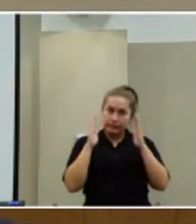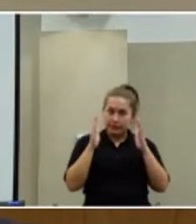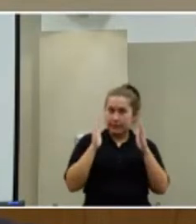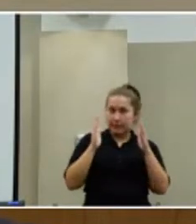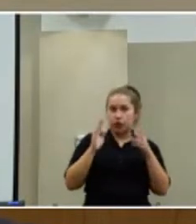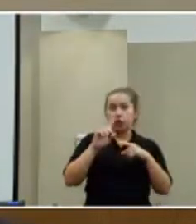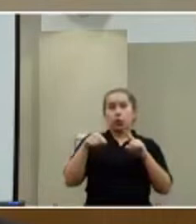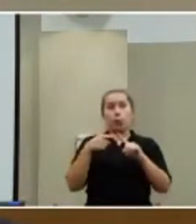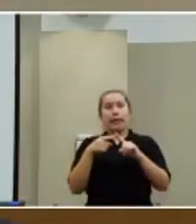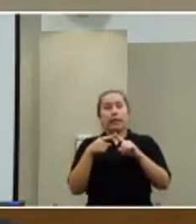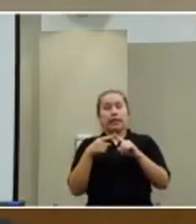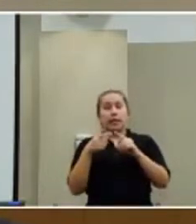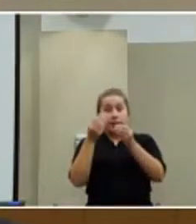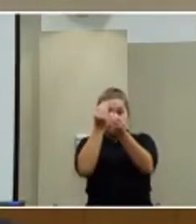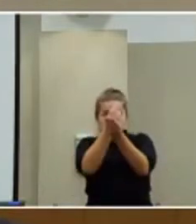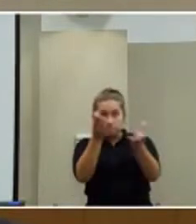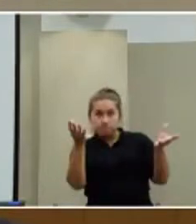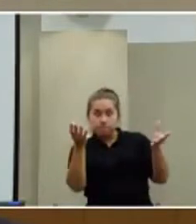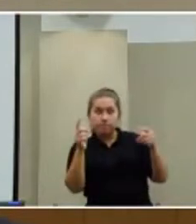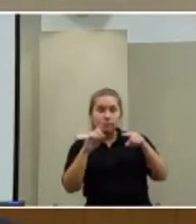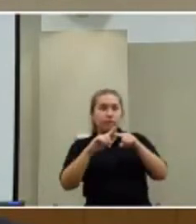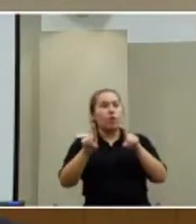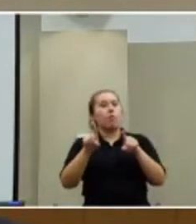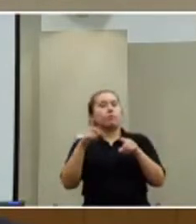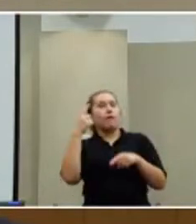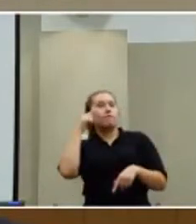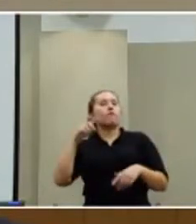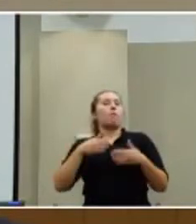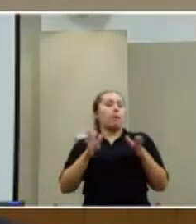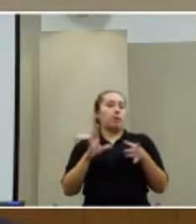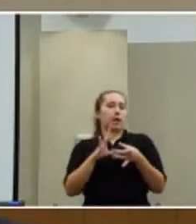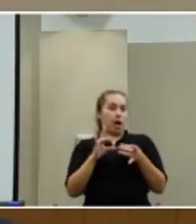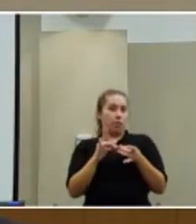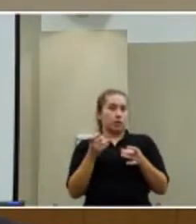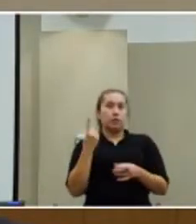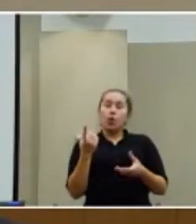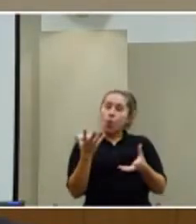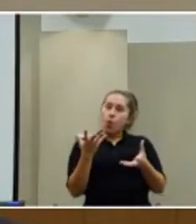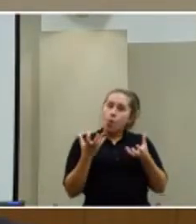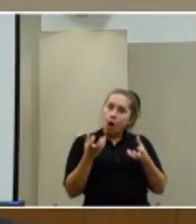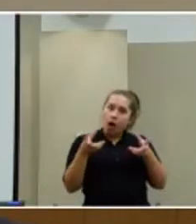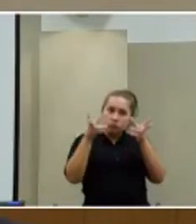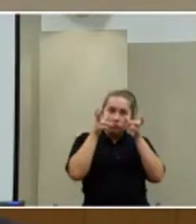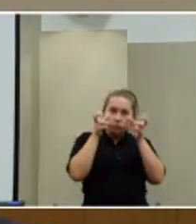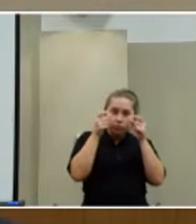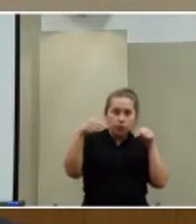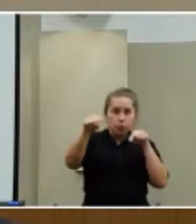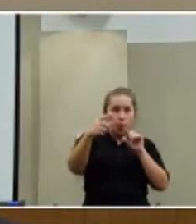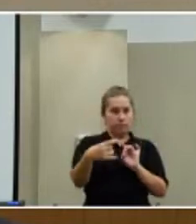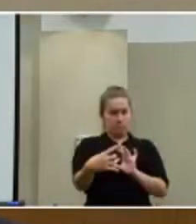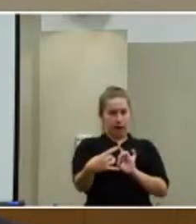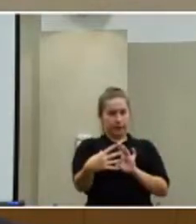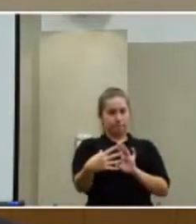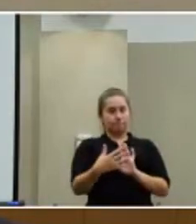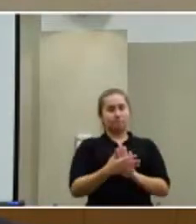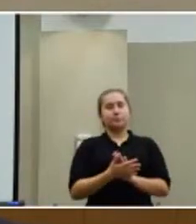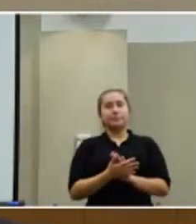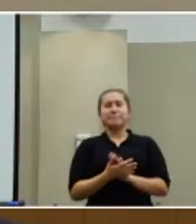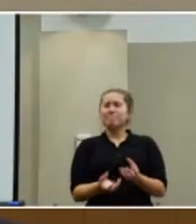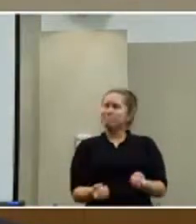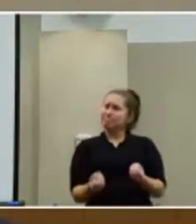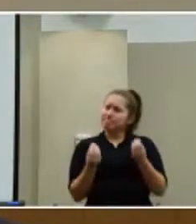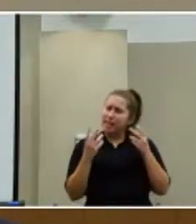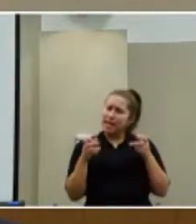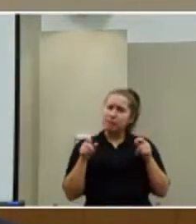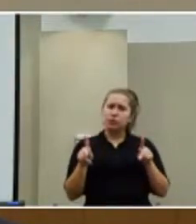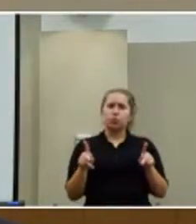when information is sent out for public comment, because we want to hear from all of you. There are many